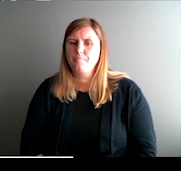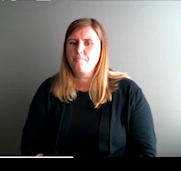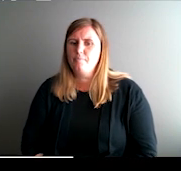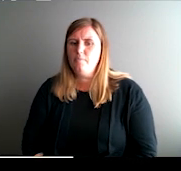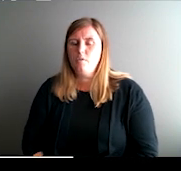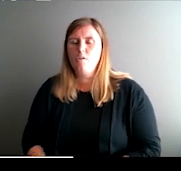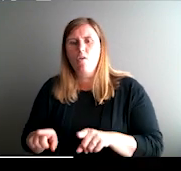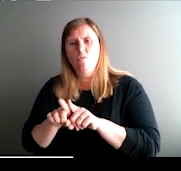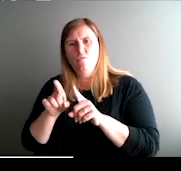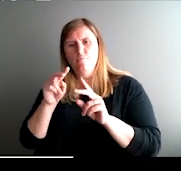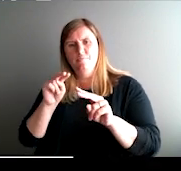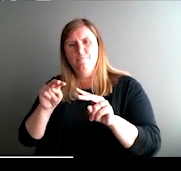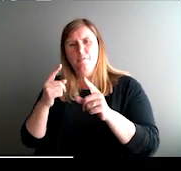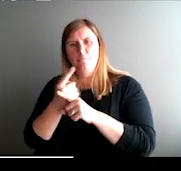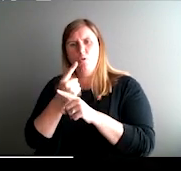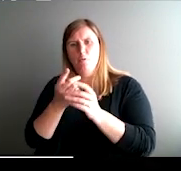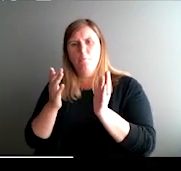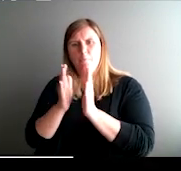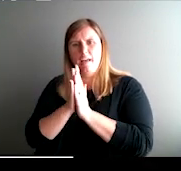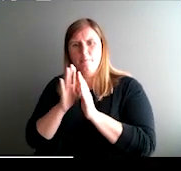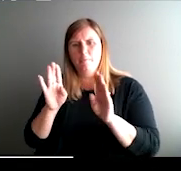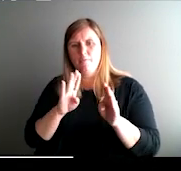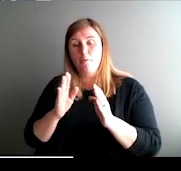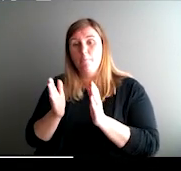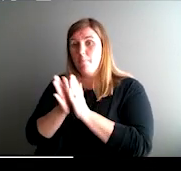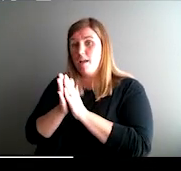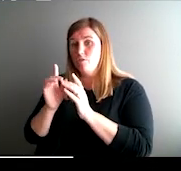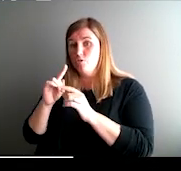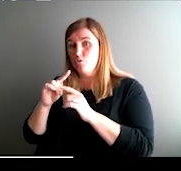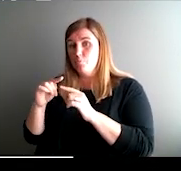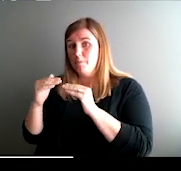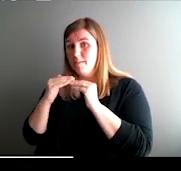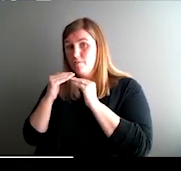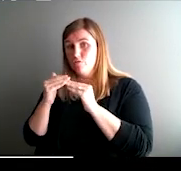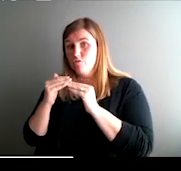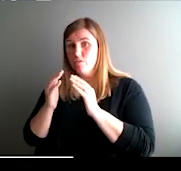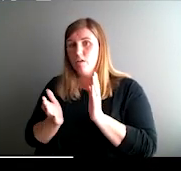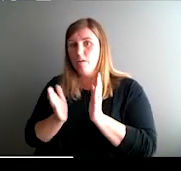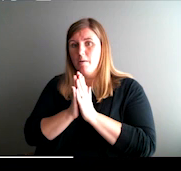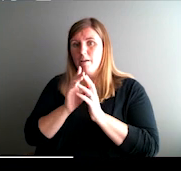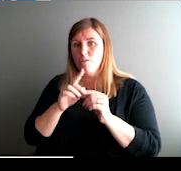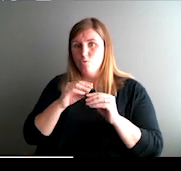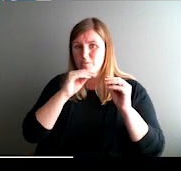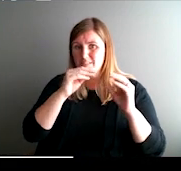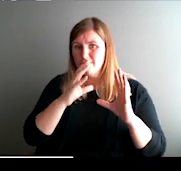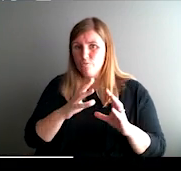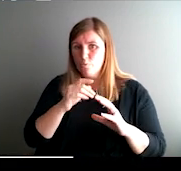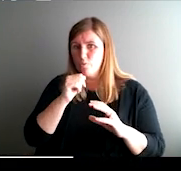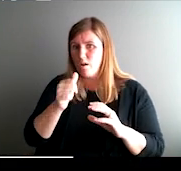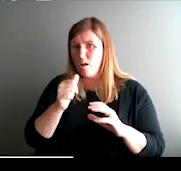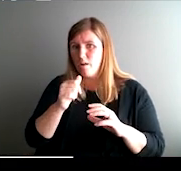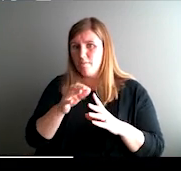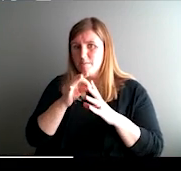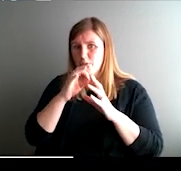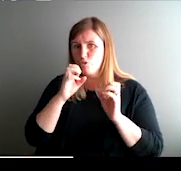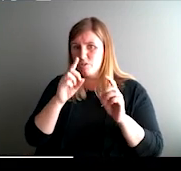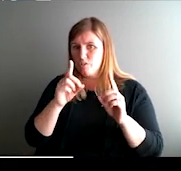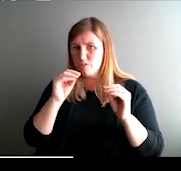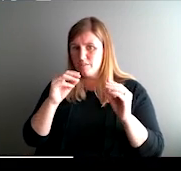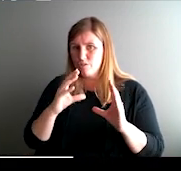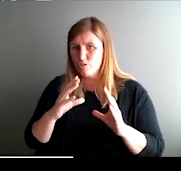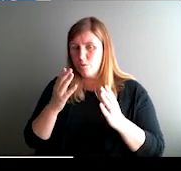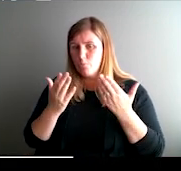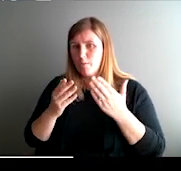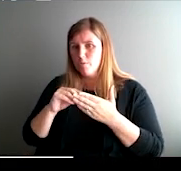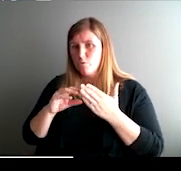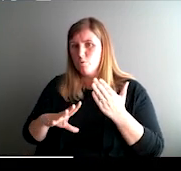manned behavior. This includes mands to peers, mands to other, to teachers who are not the special ed teacher that perhaps the